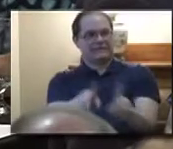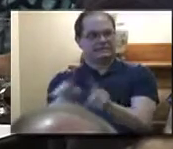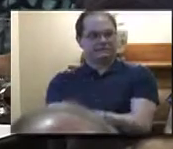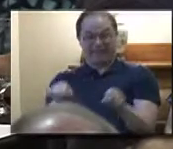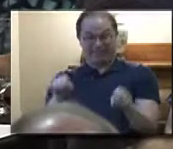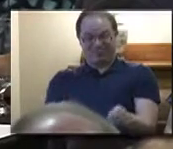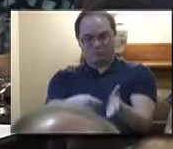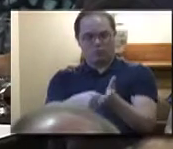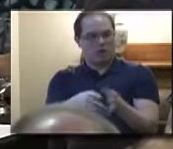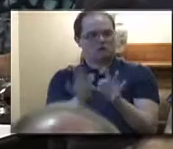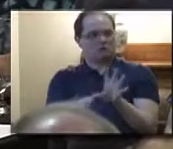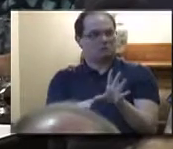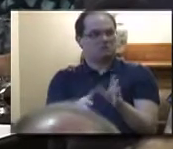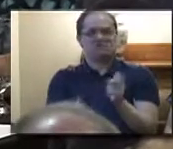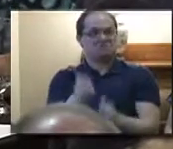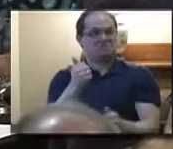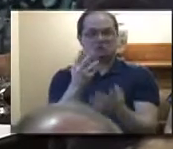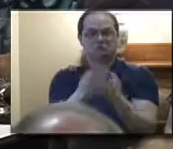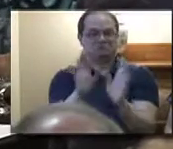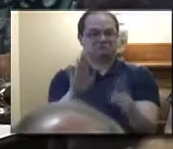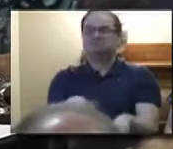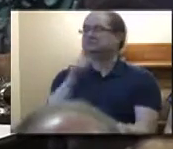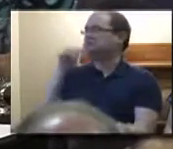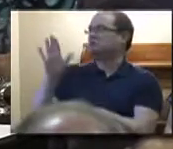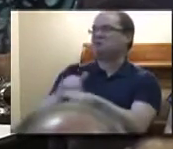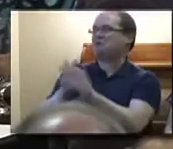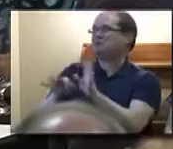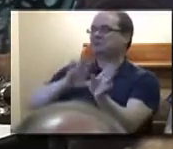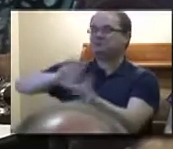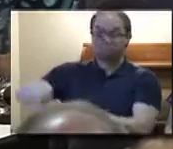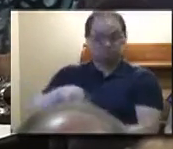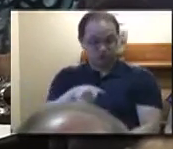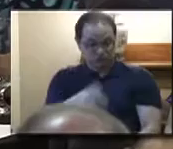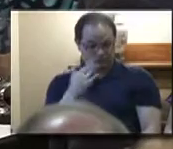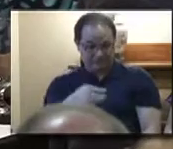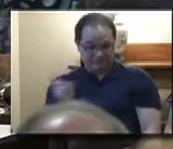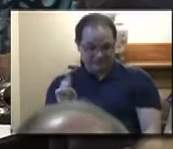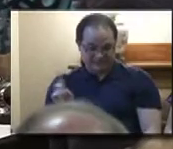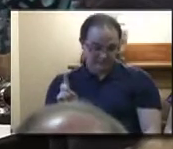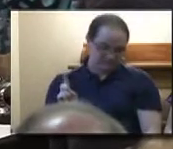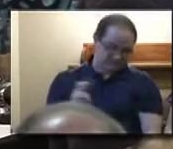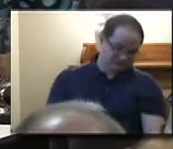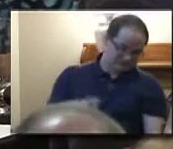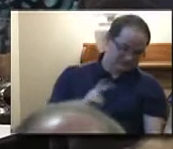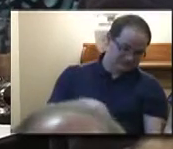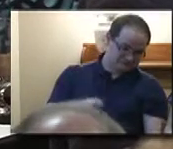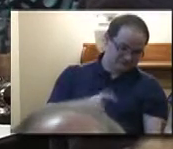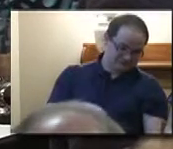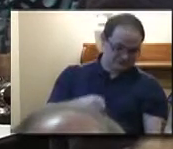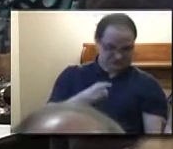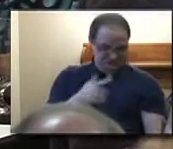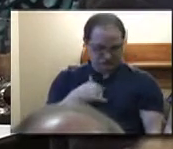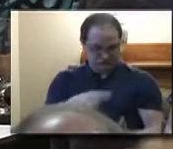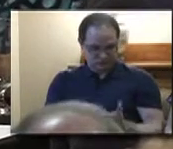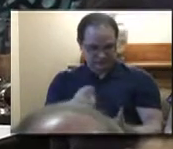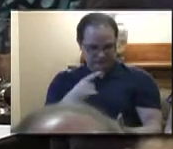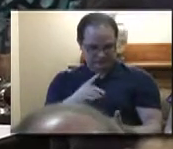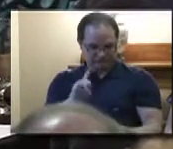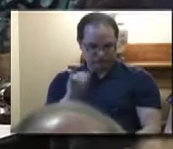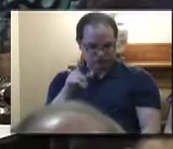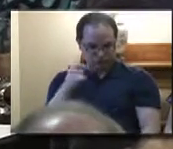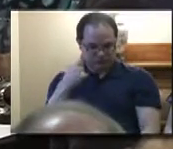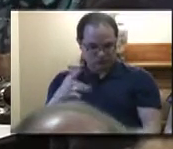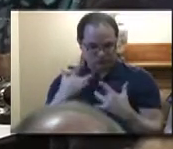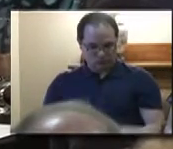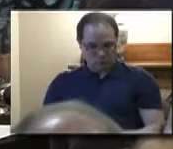many jail officials won't call the interpreter. They'll simply, do you have diabetes? You know, or do you take drugs for